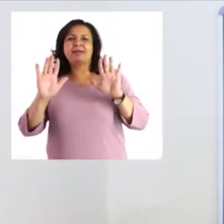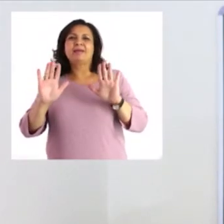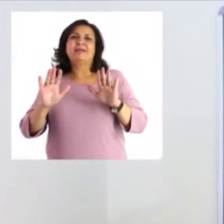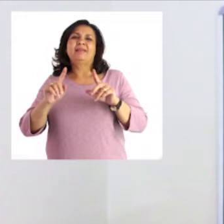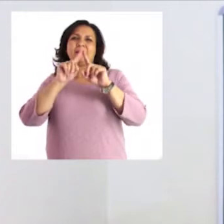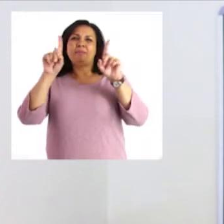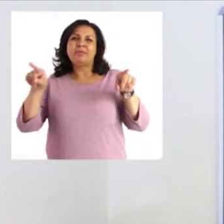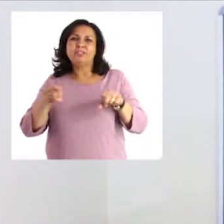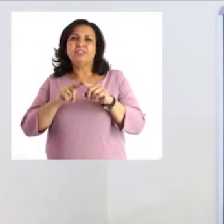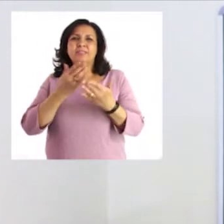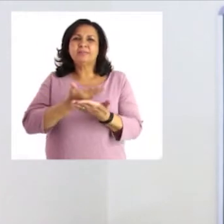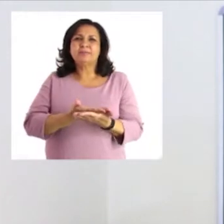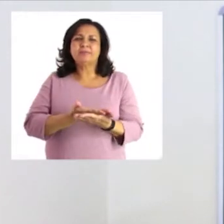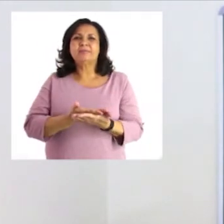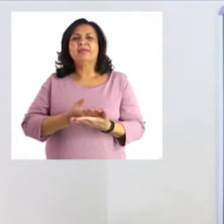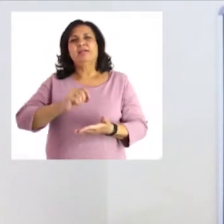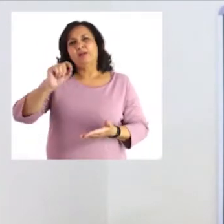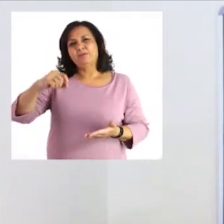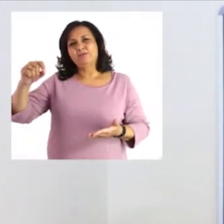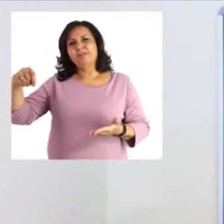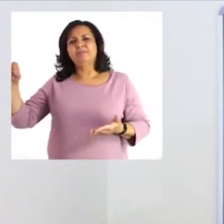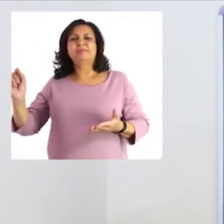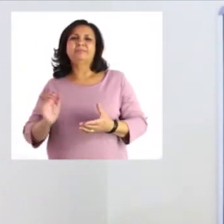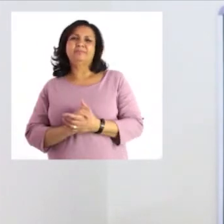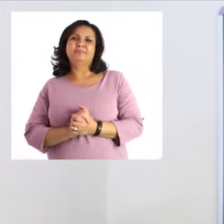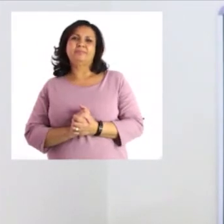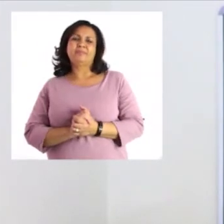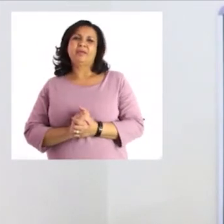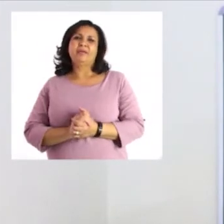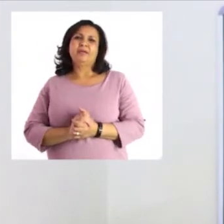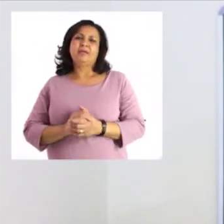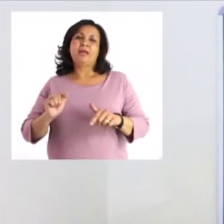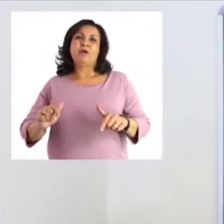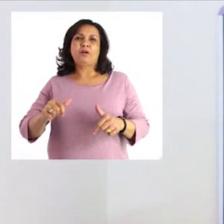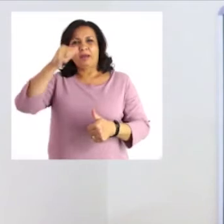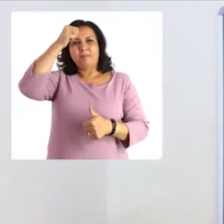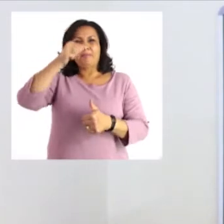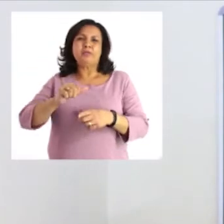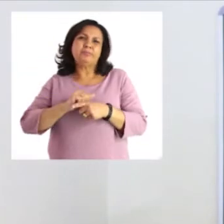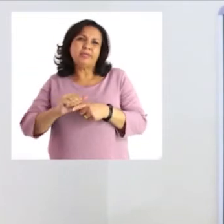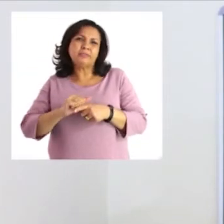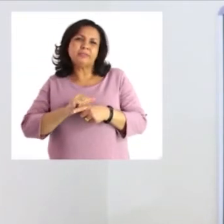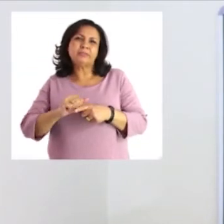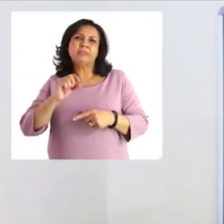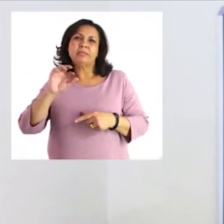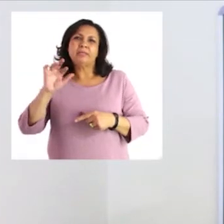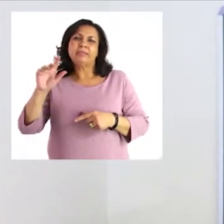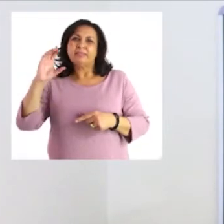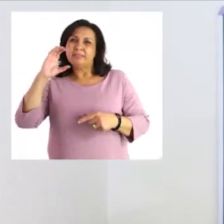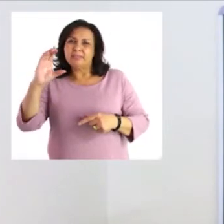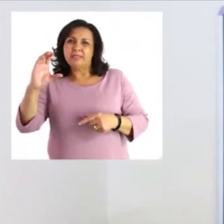you enjoyed making the wave pattern. Now, let's remember to practice the letter C by